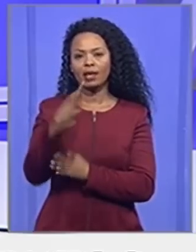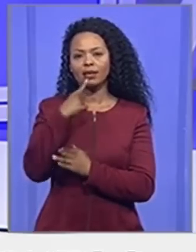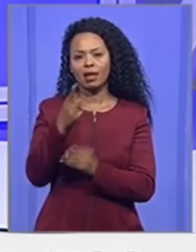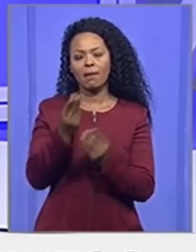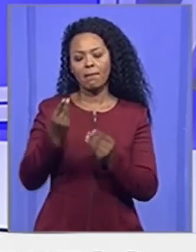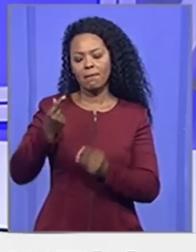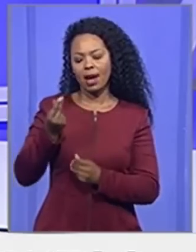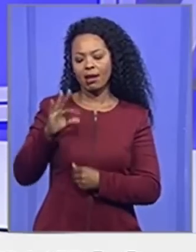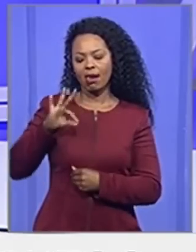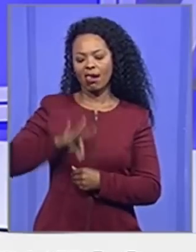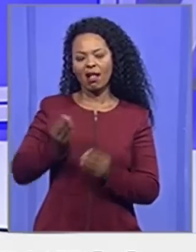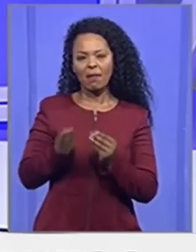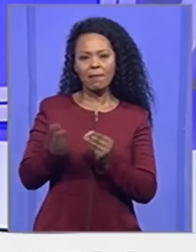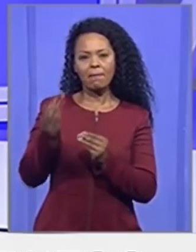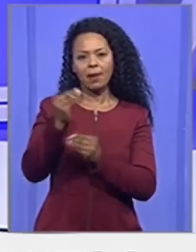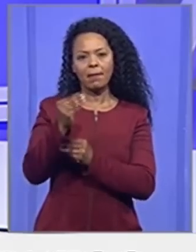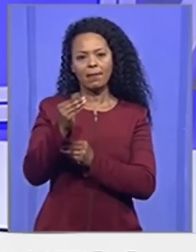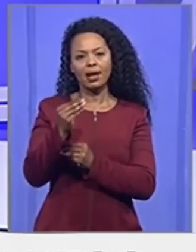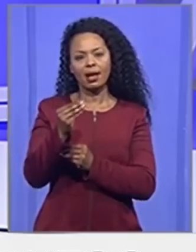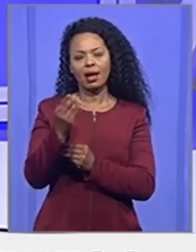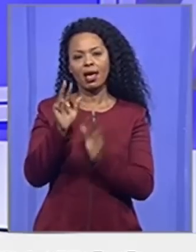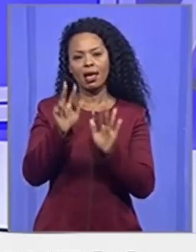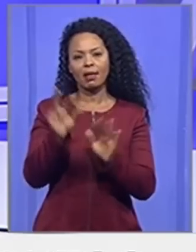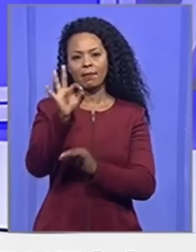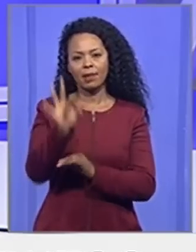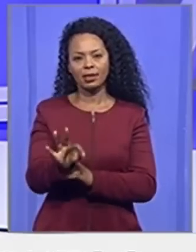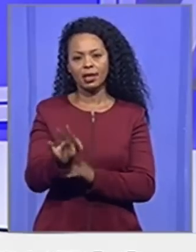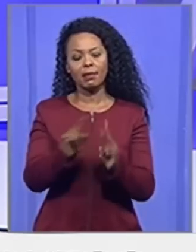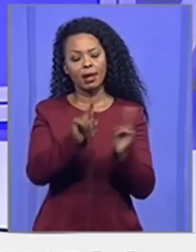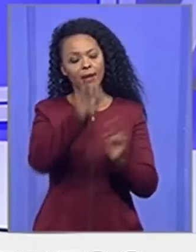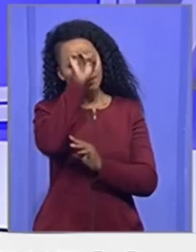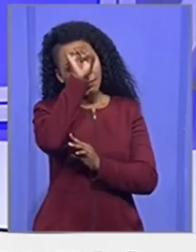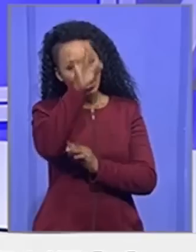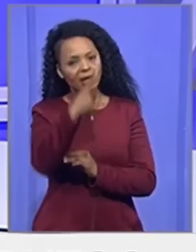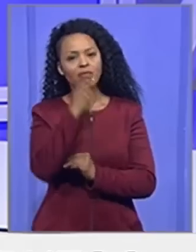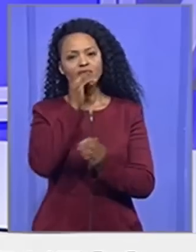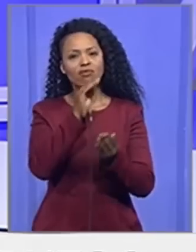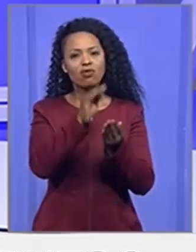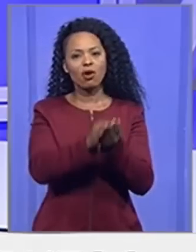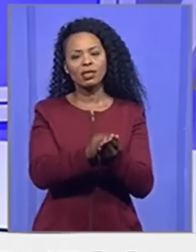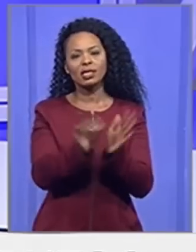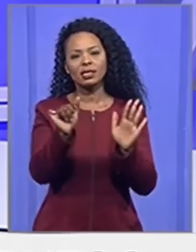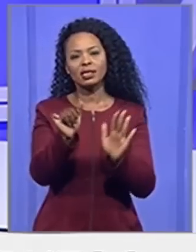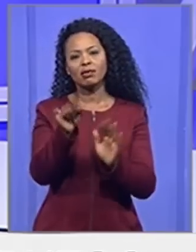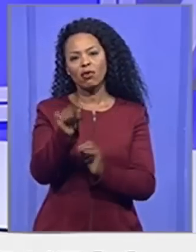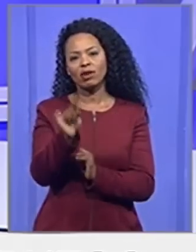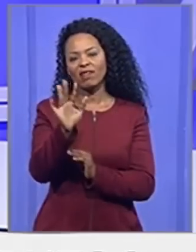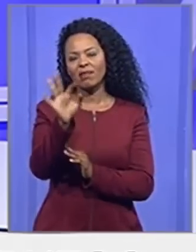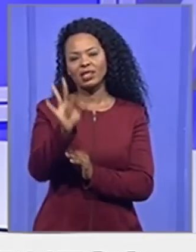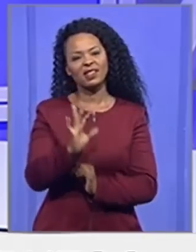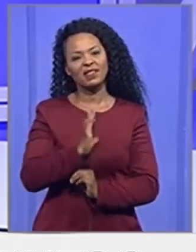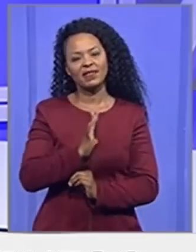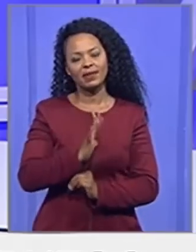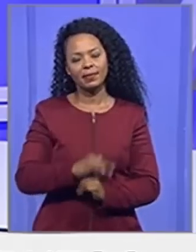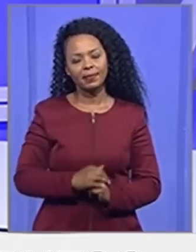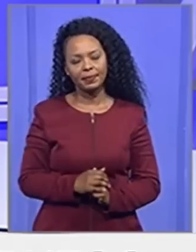ya megolo ka dipersente tše 8 mola moepo o holofetša dipersente tše 6 figelwana